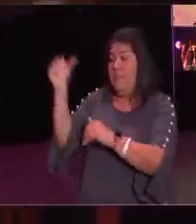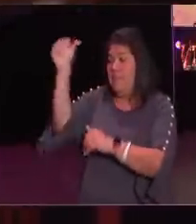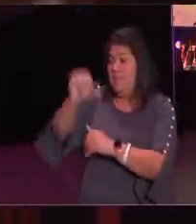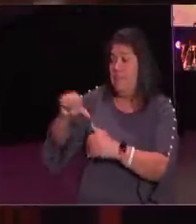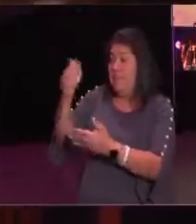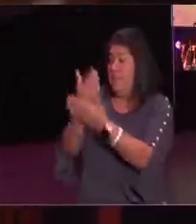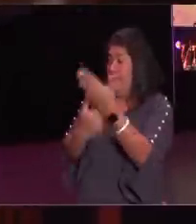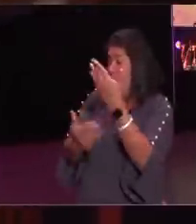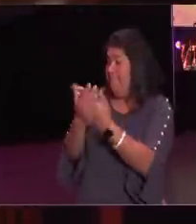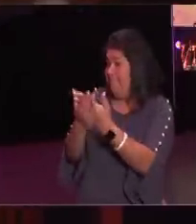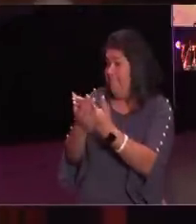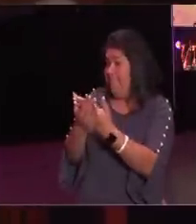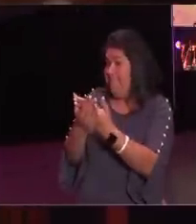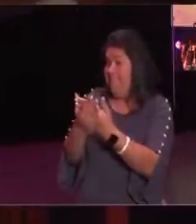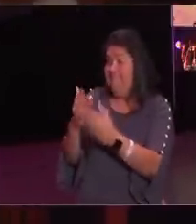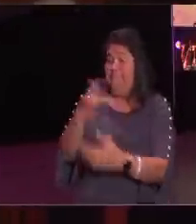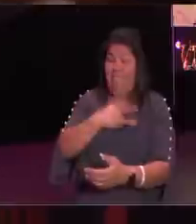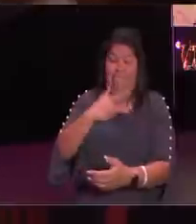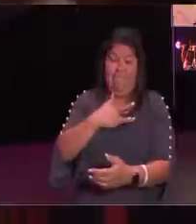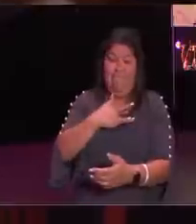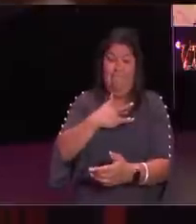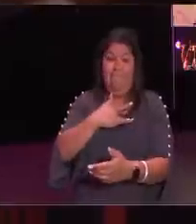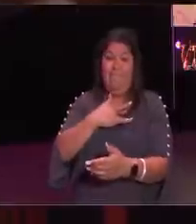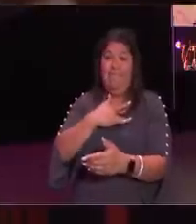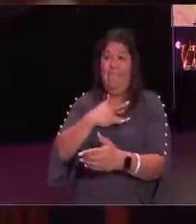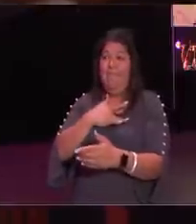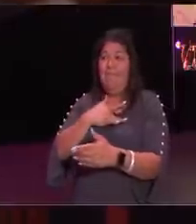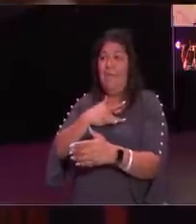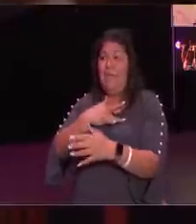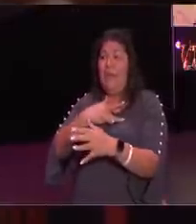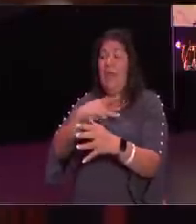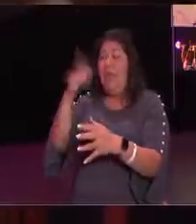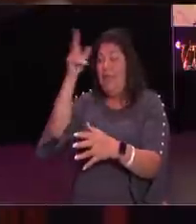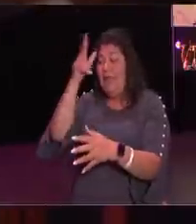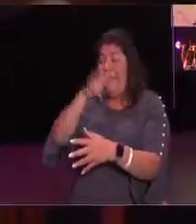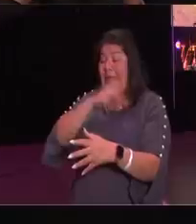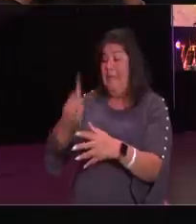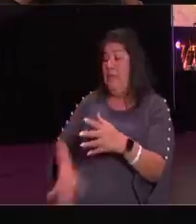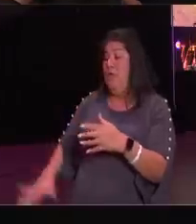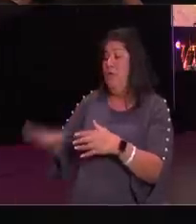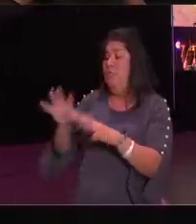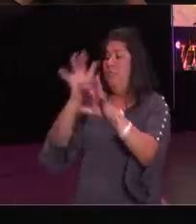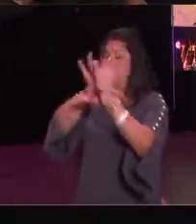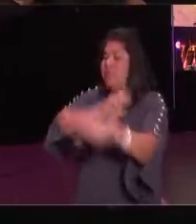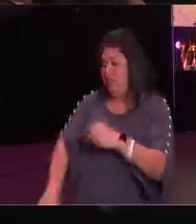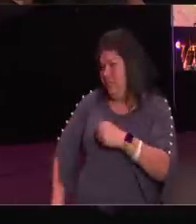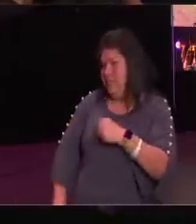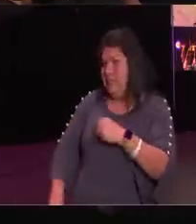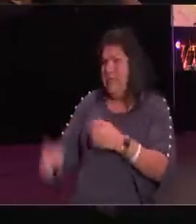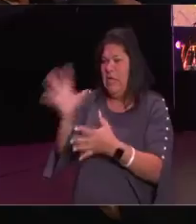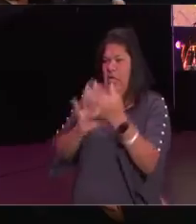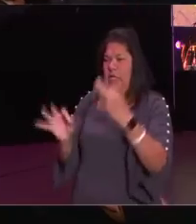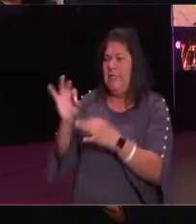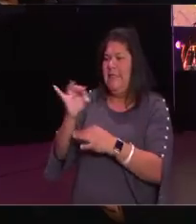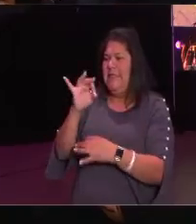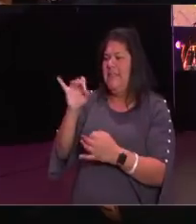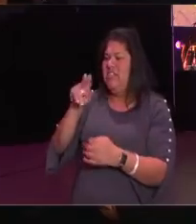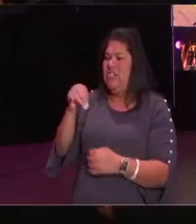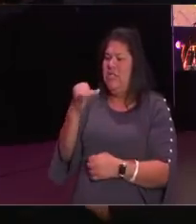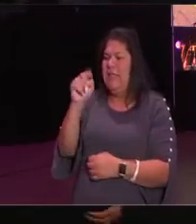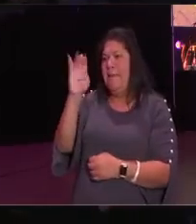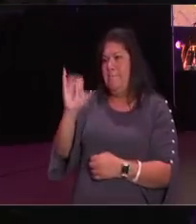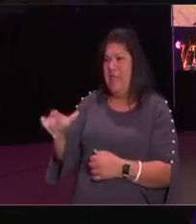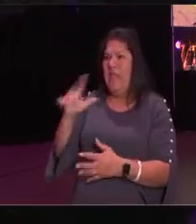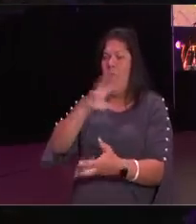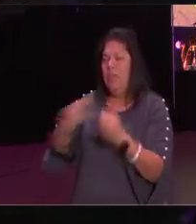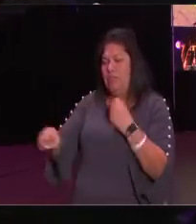anointing in its hands and on its heart, we will bring down the kingdom of darkness. we will bring down the spirit of Jezebel.